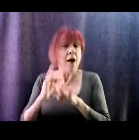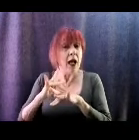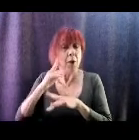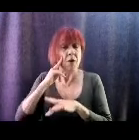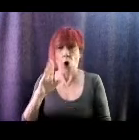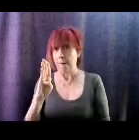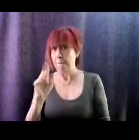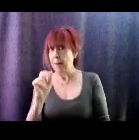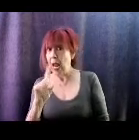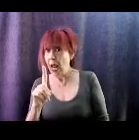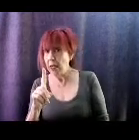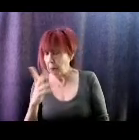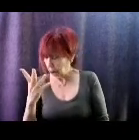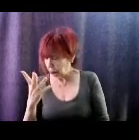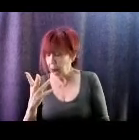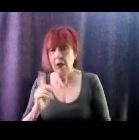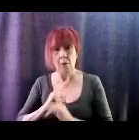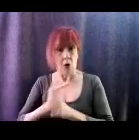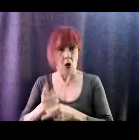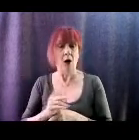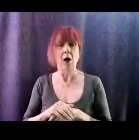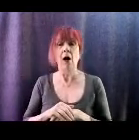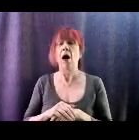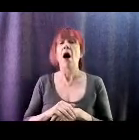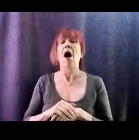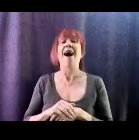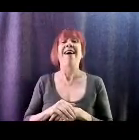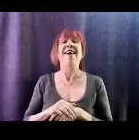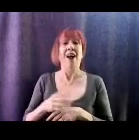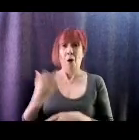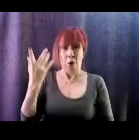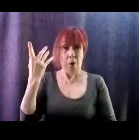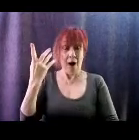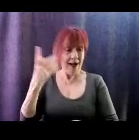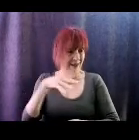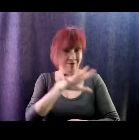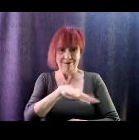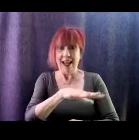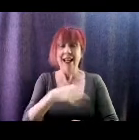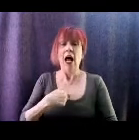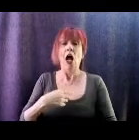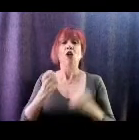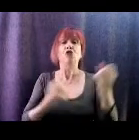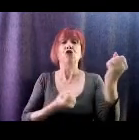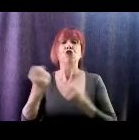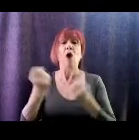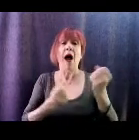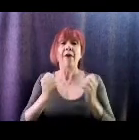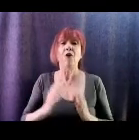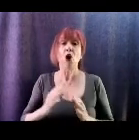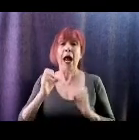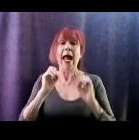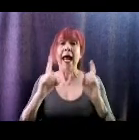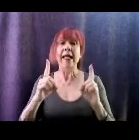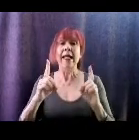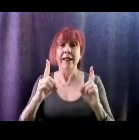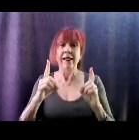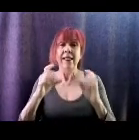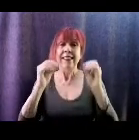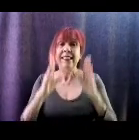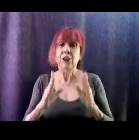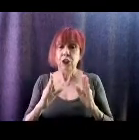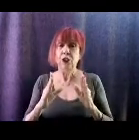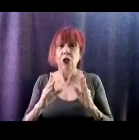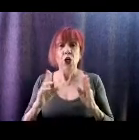one case, we have the driver ed teacher taking the driver ed car and transporting the students out to one of our